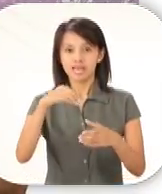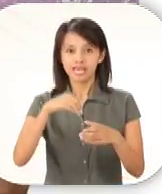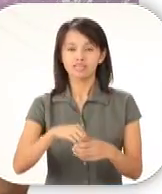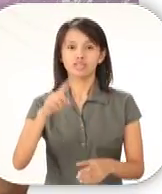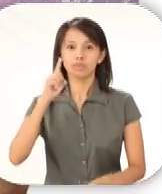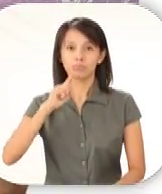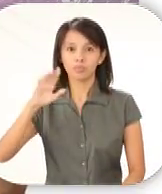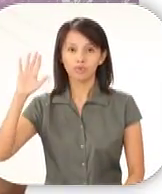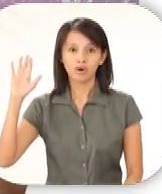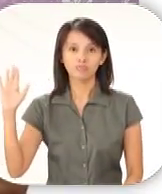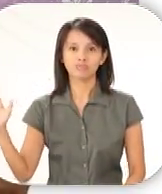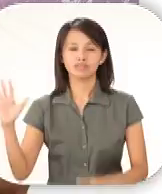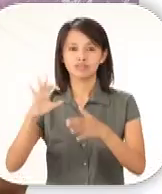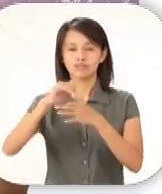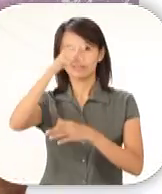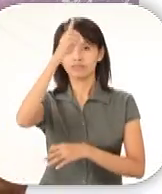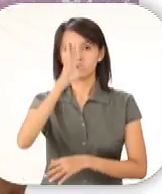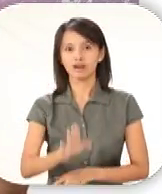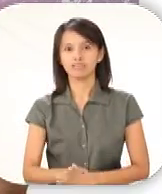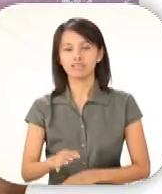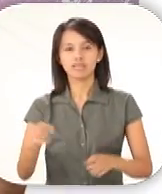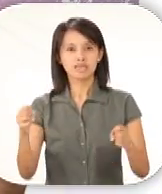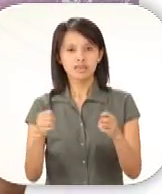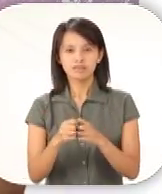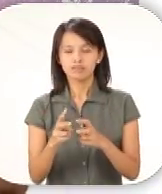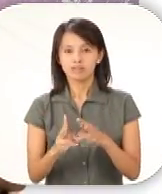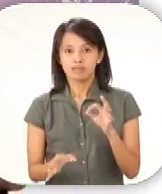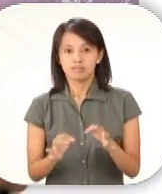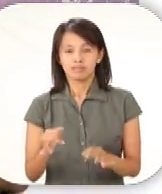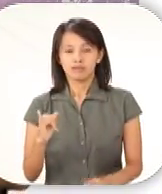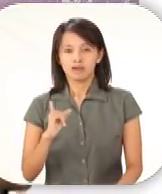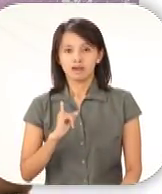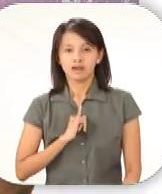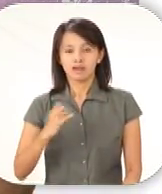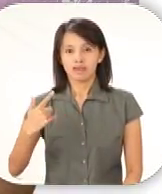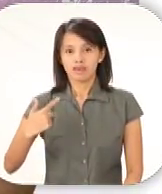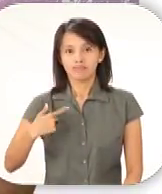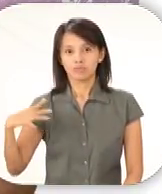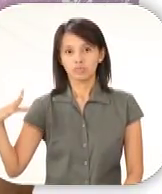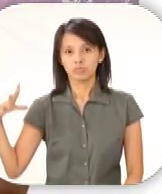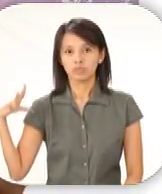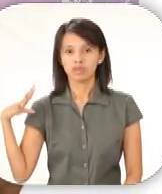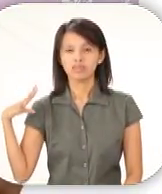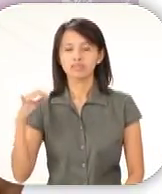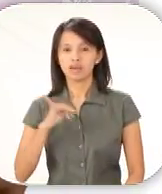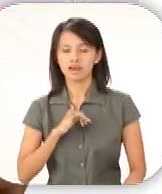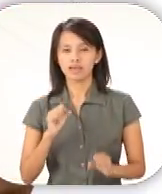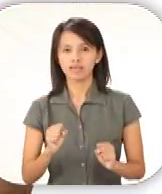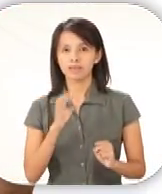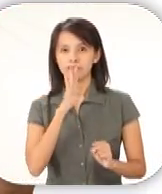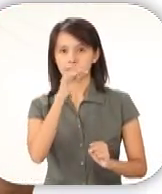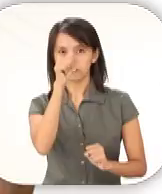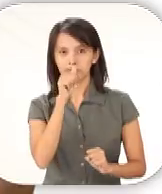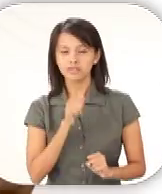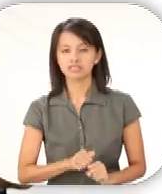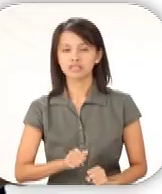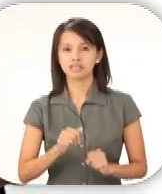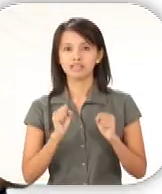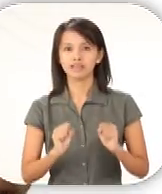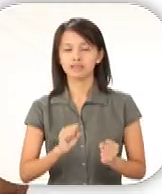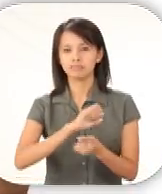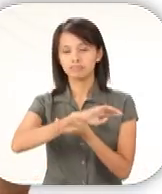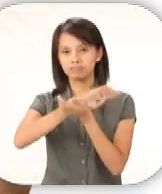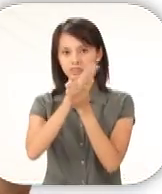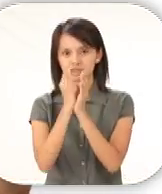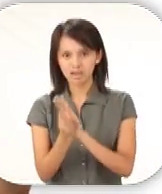I believe in the promises of God. Even if I have to wait, I can be patient, I